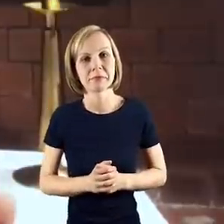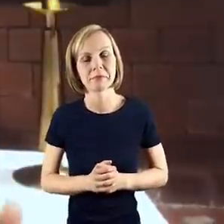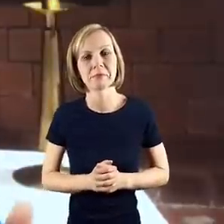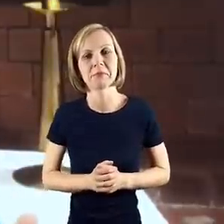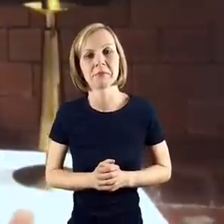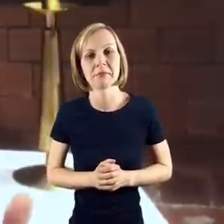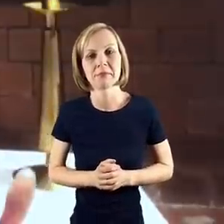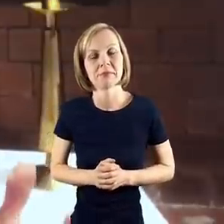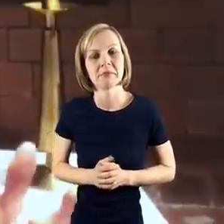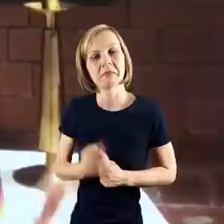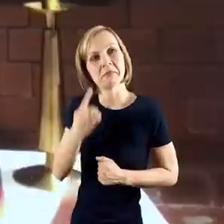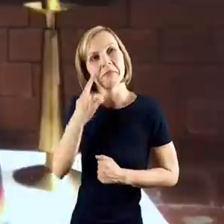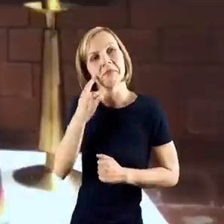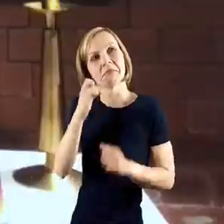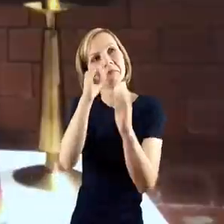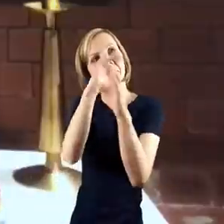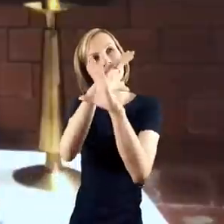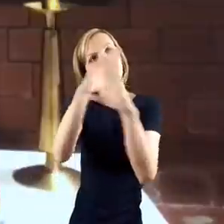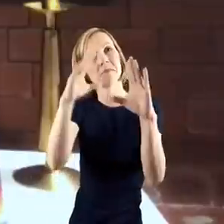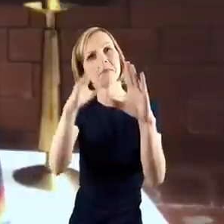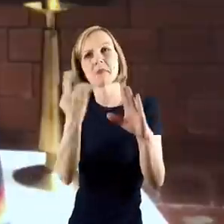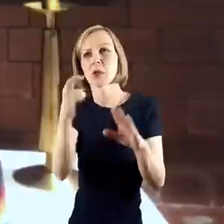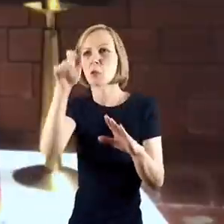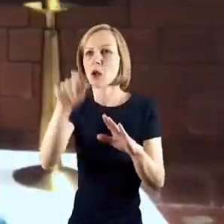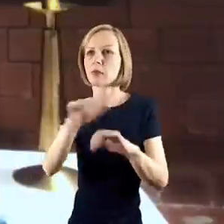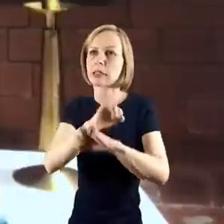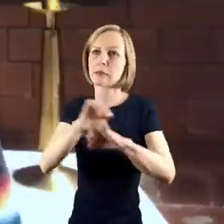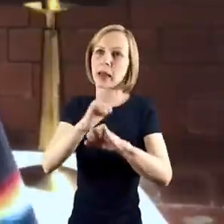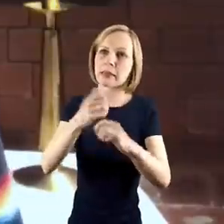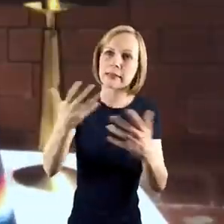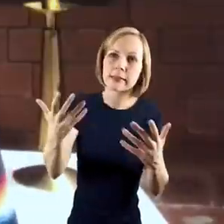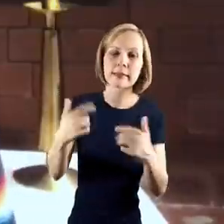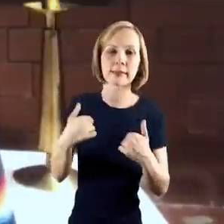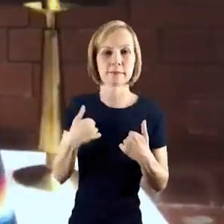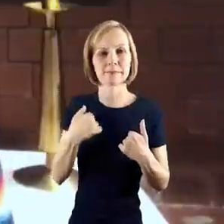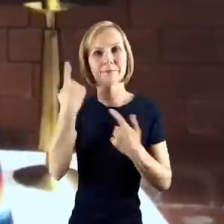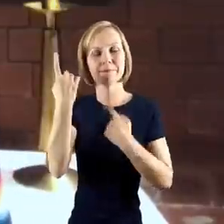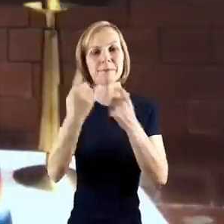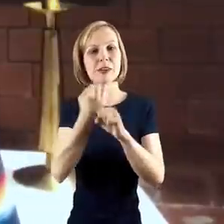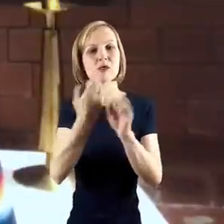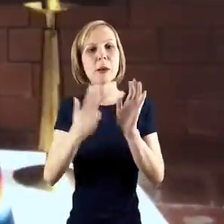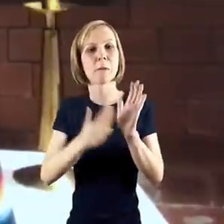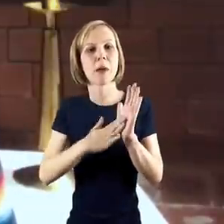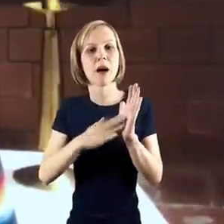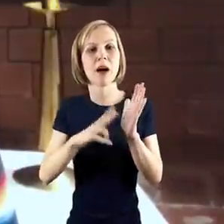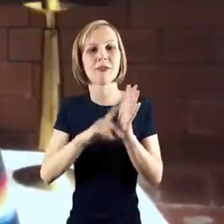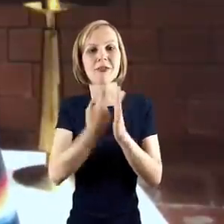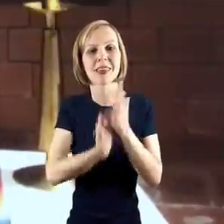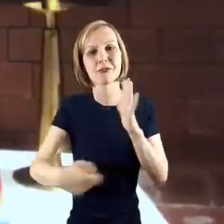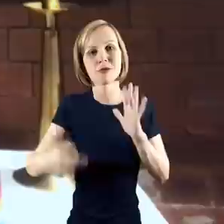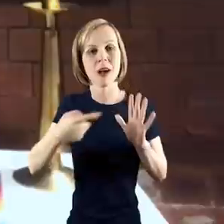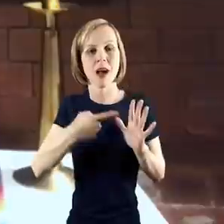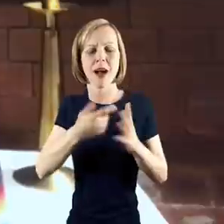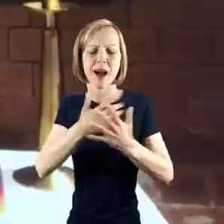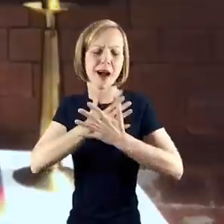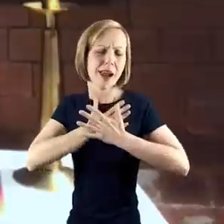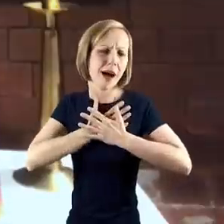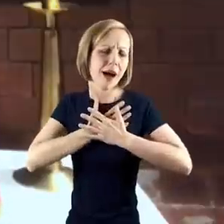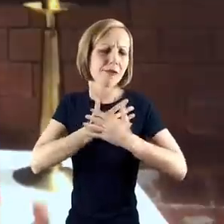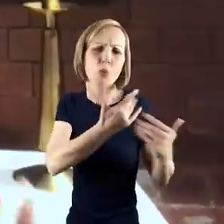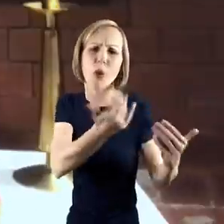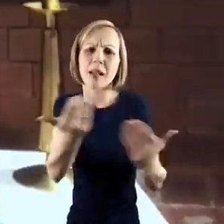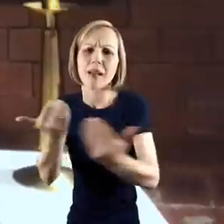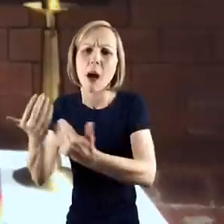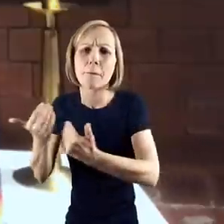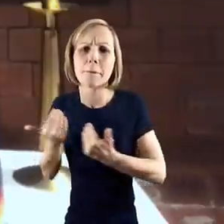When I think of those who make room for others, my thoughts often turn to my grandma Vera. She loved to